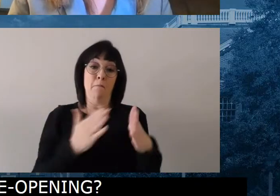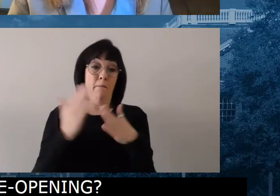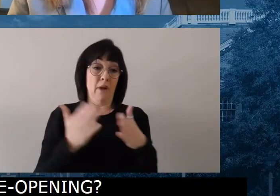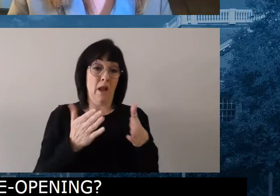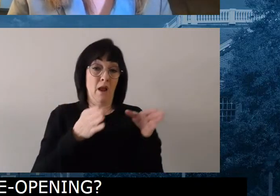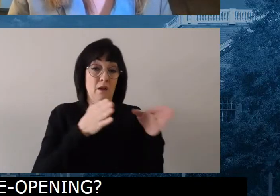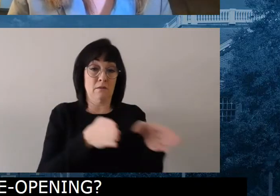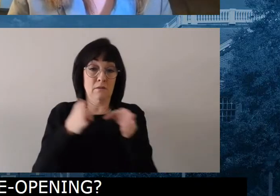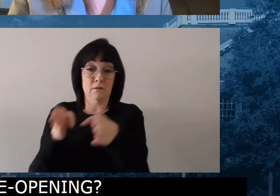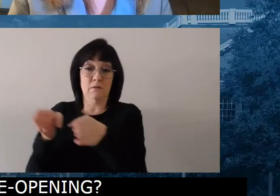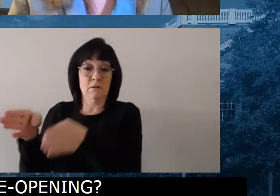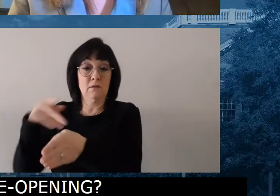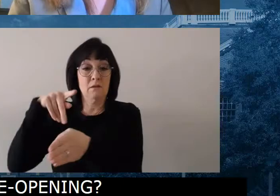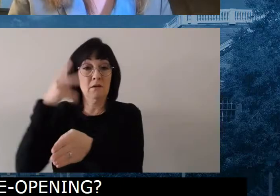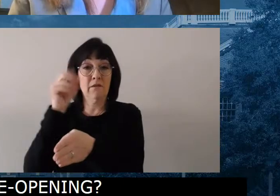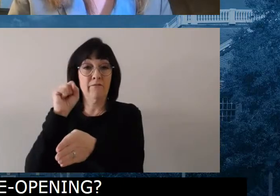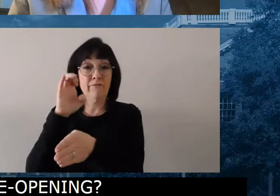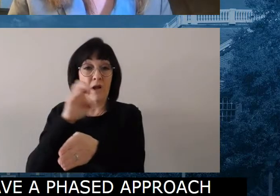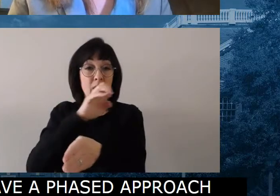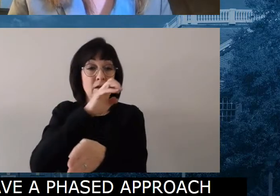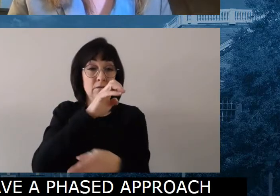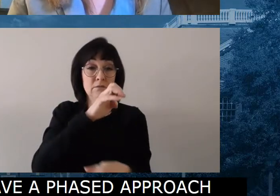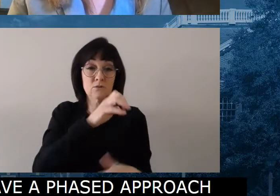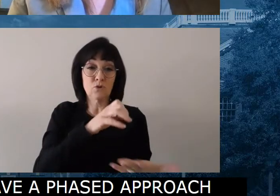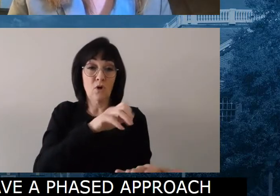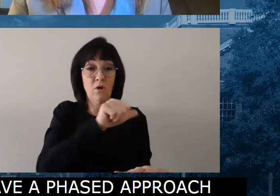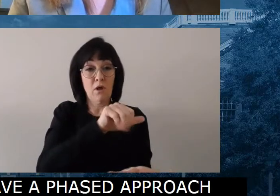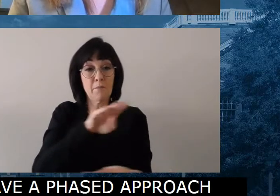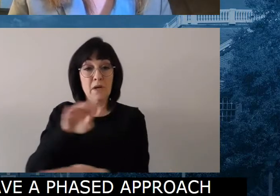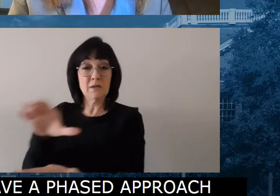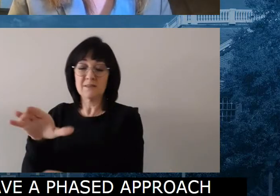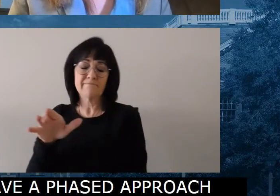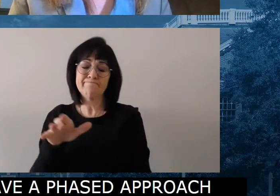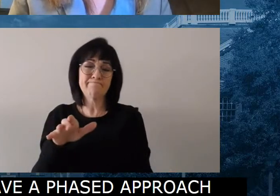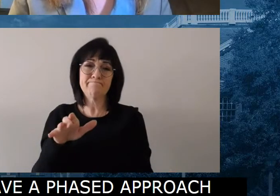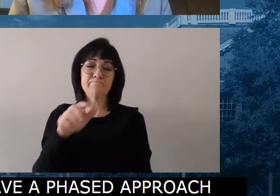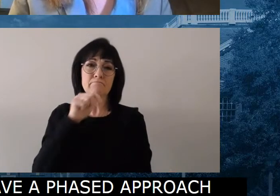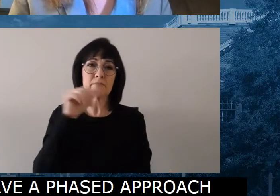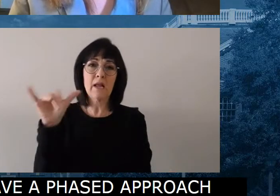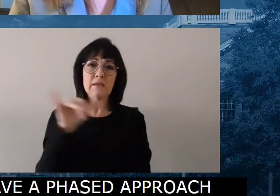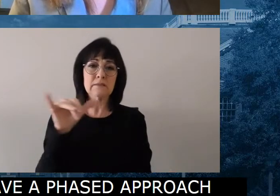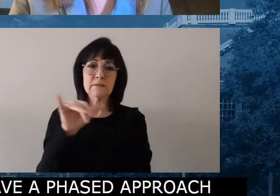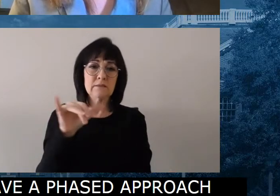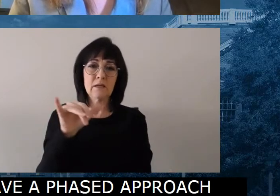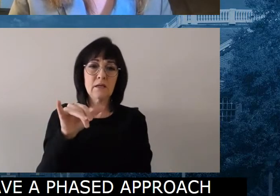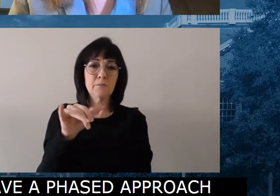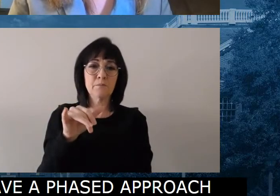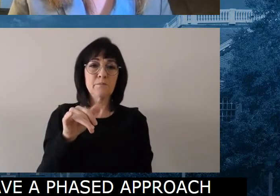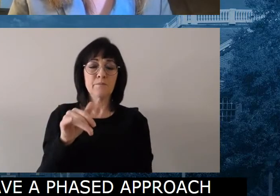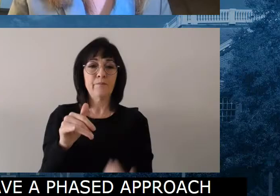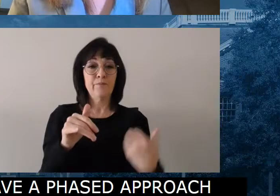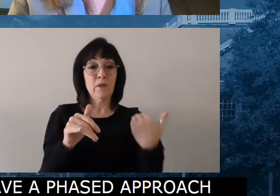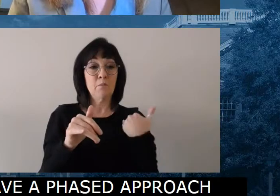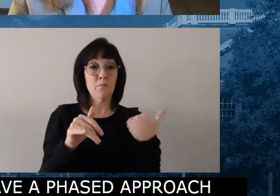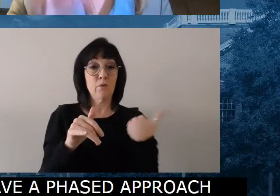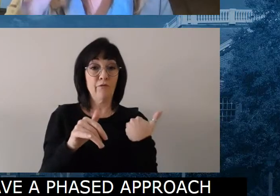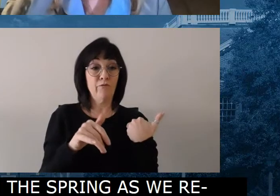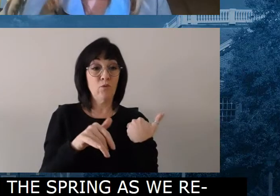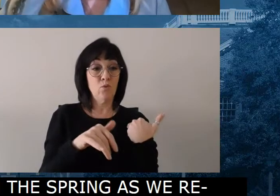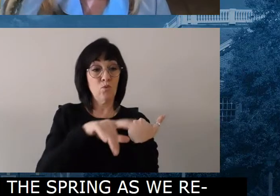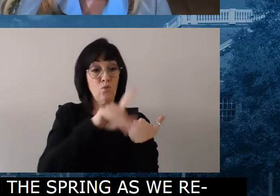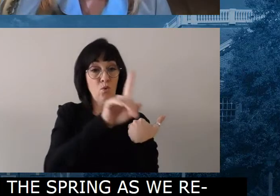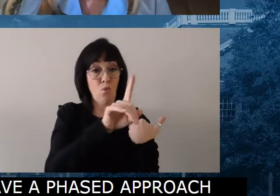reopened in late May, June, and July, where phase one, we moved so many businesses to